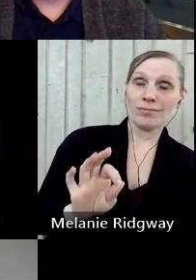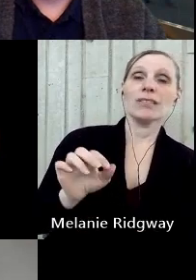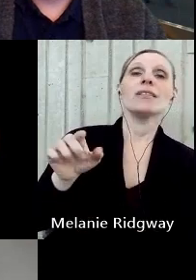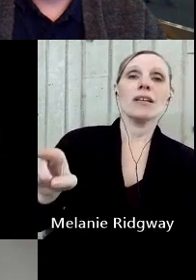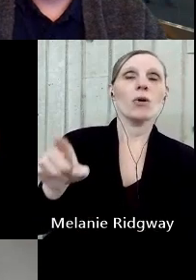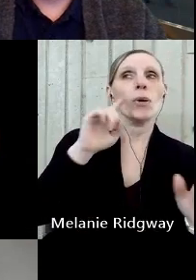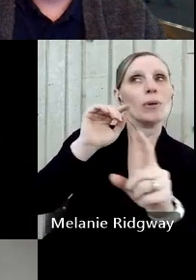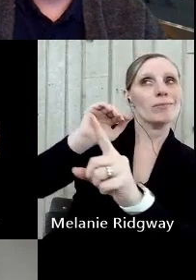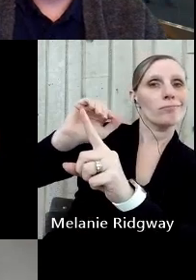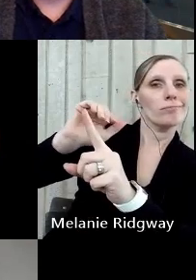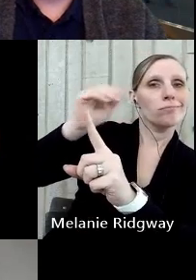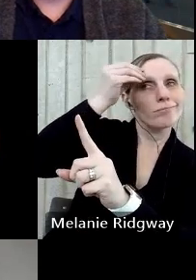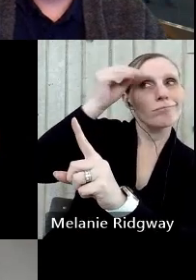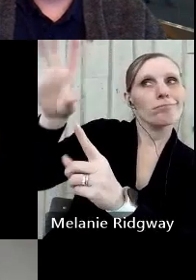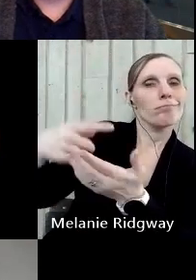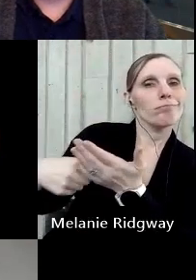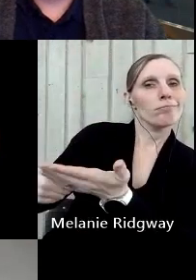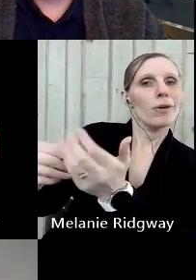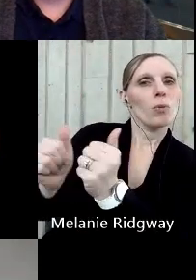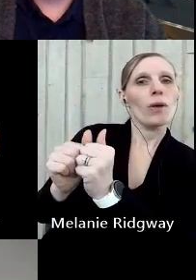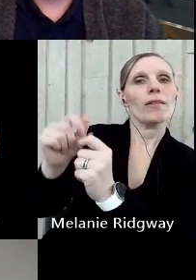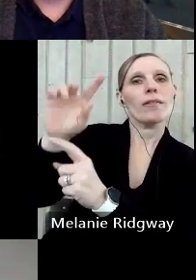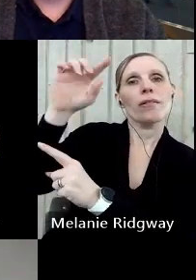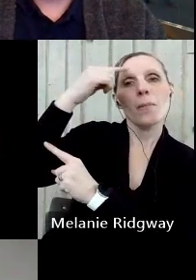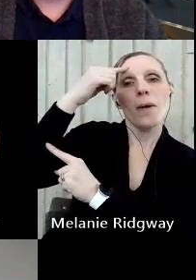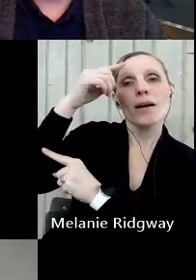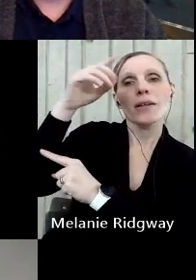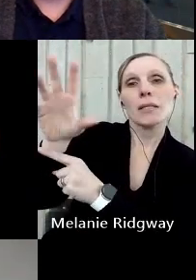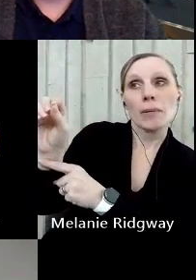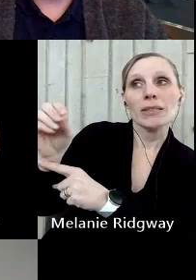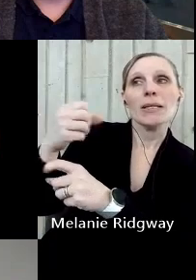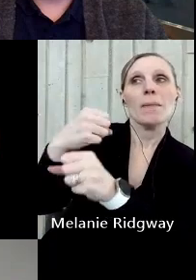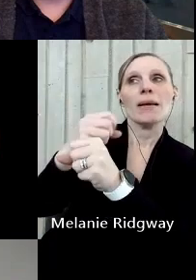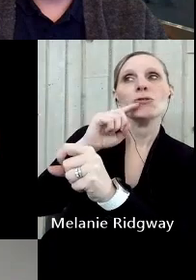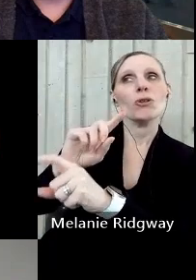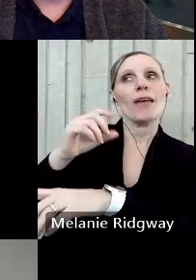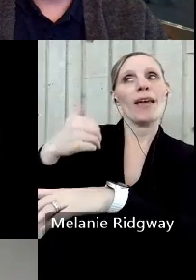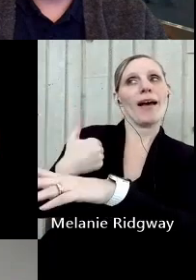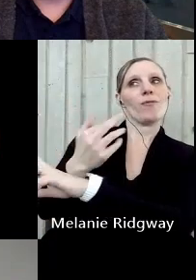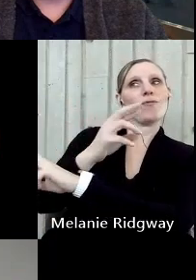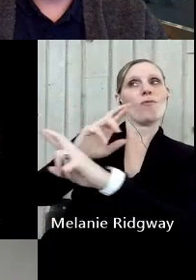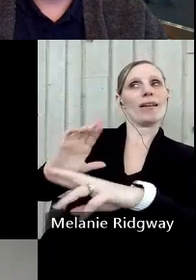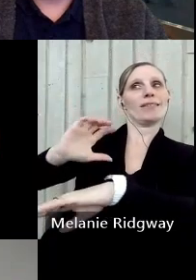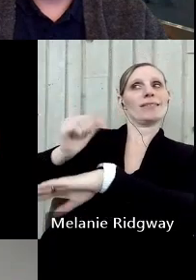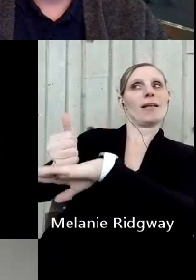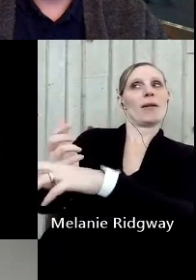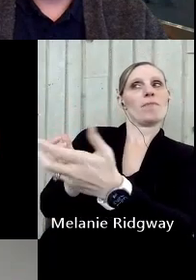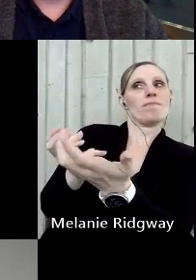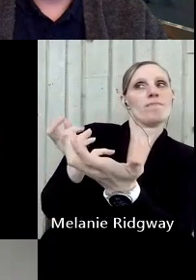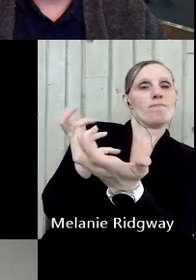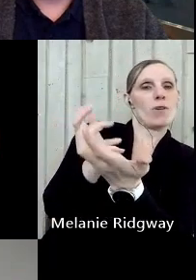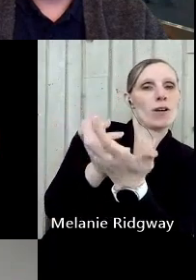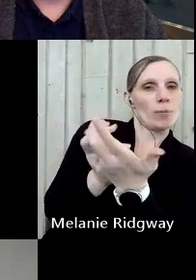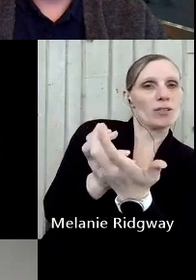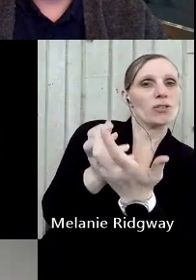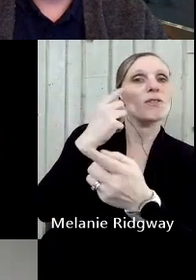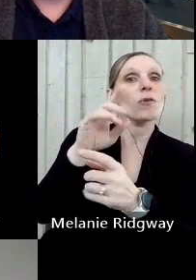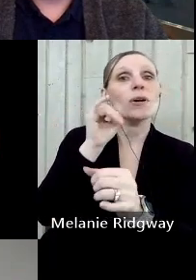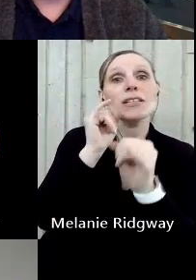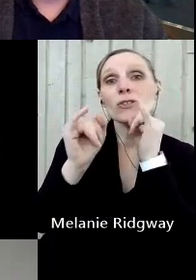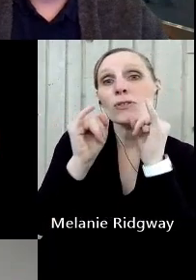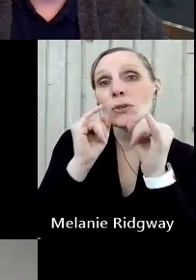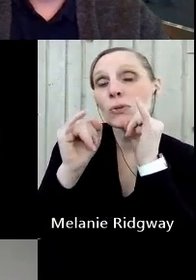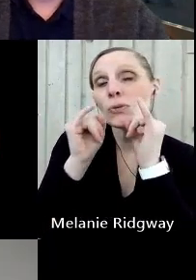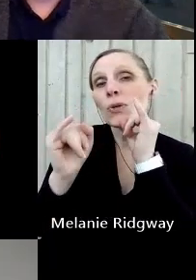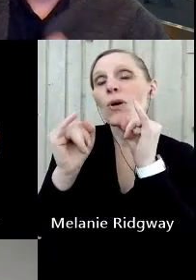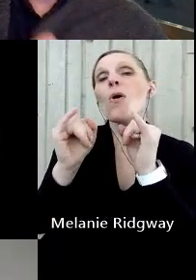the employer and ensure that the accommodations are there present, either for the interview or if the